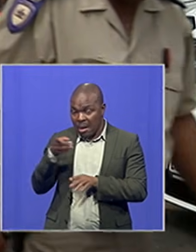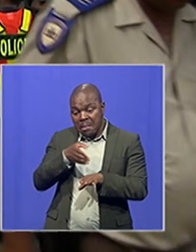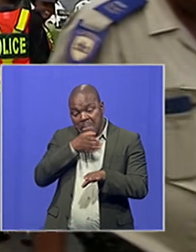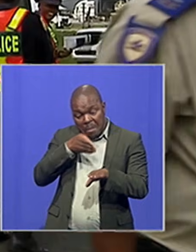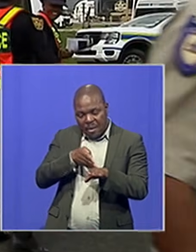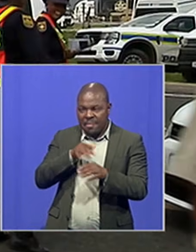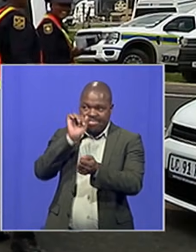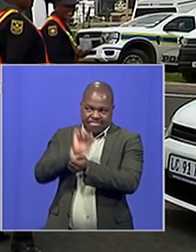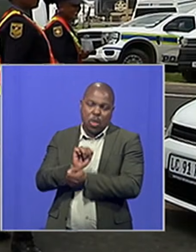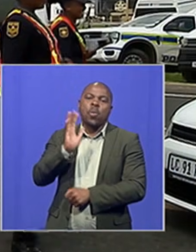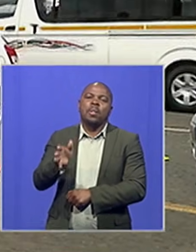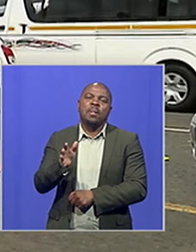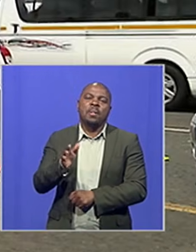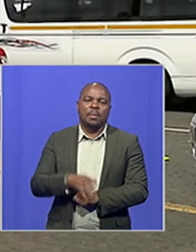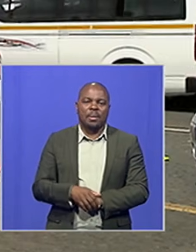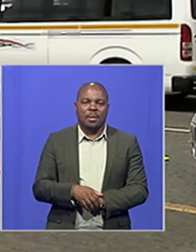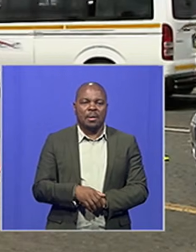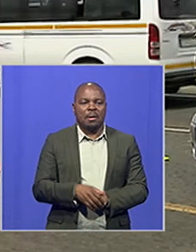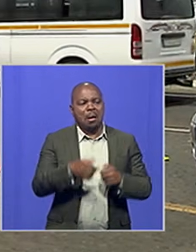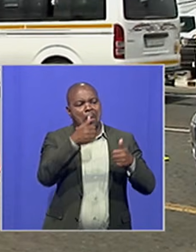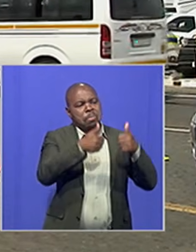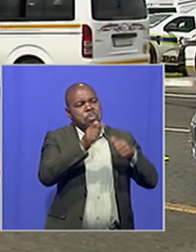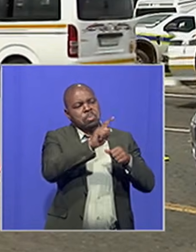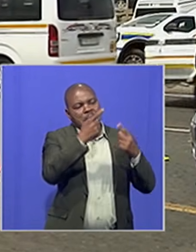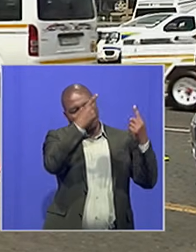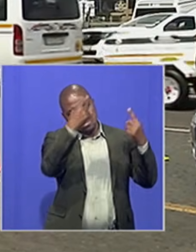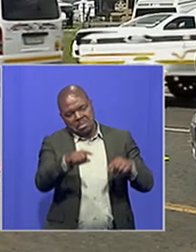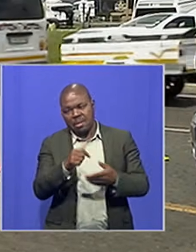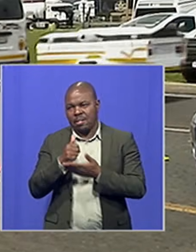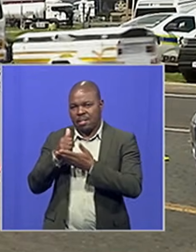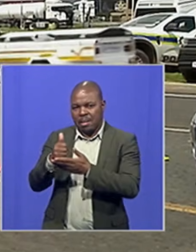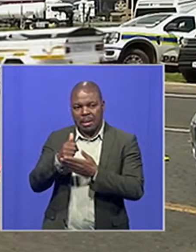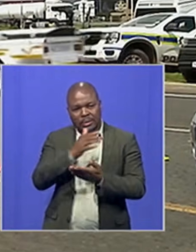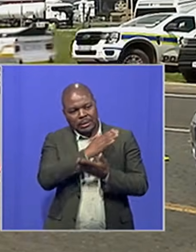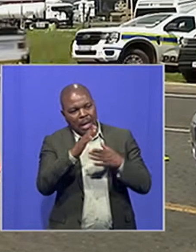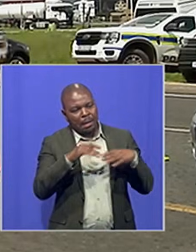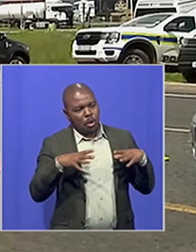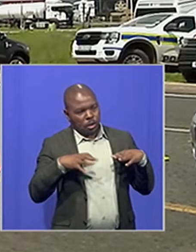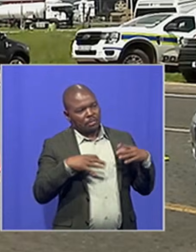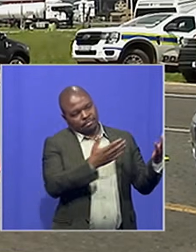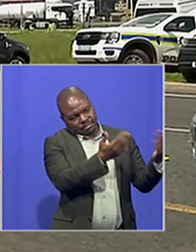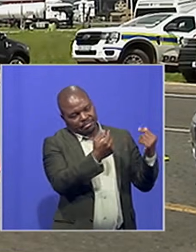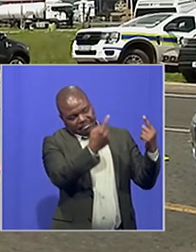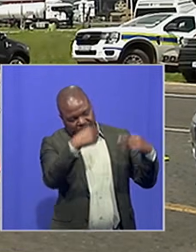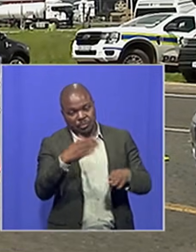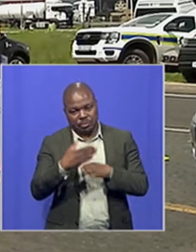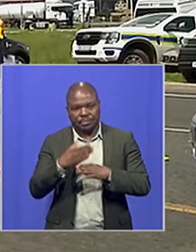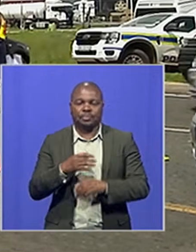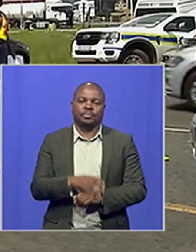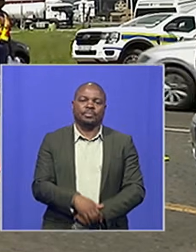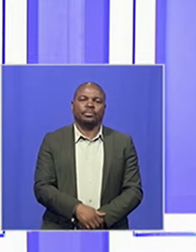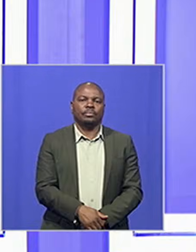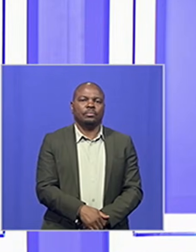fitshwana. Batlhankedi ba ntse ba bidiwa go tla go thusa le fa ba le mo malatsing a khunologo.